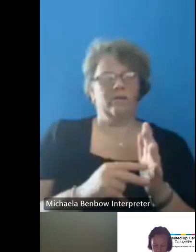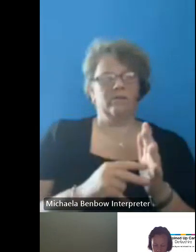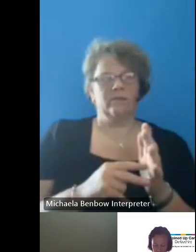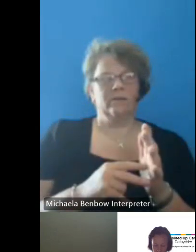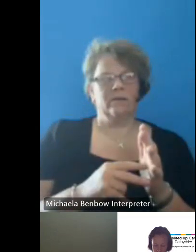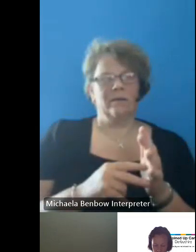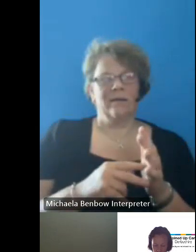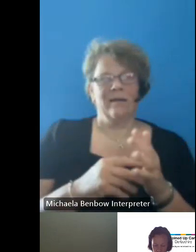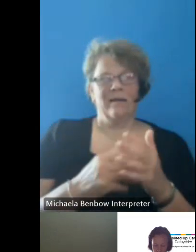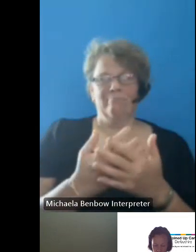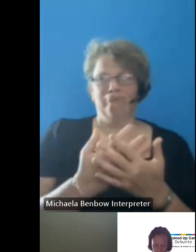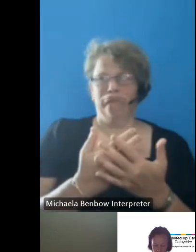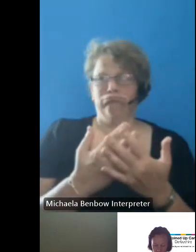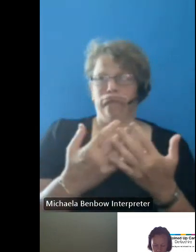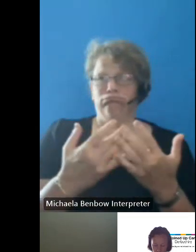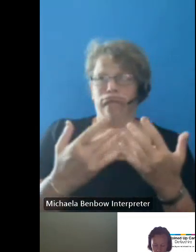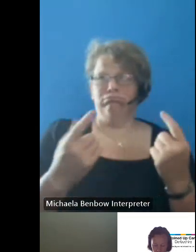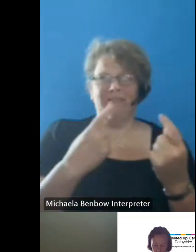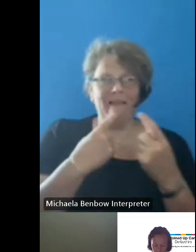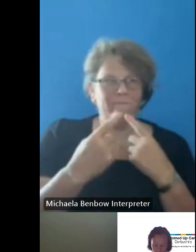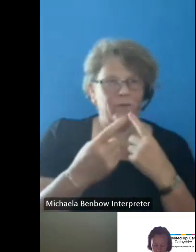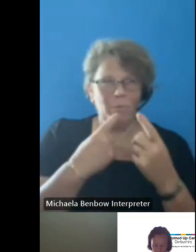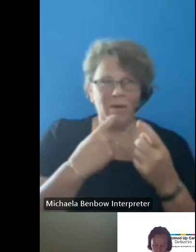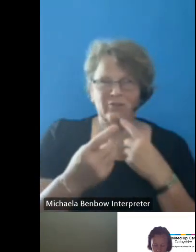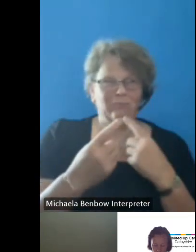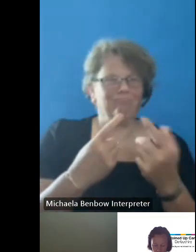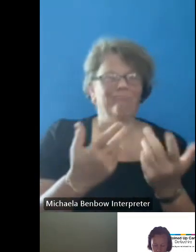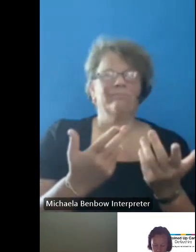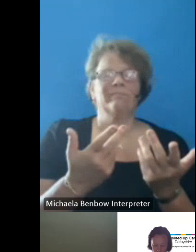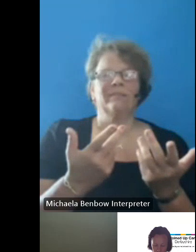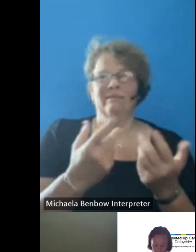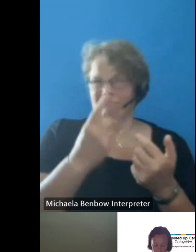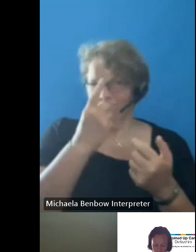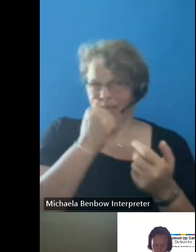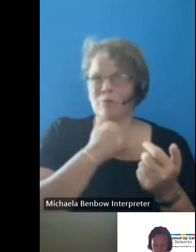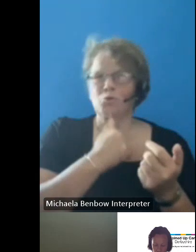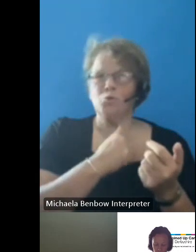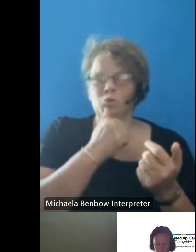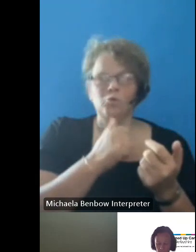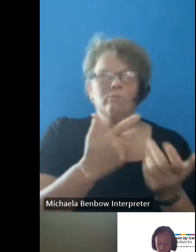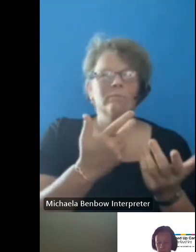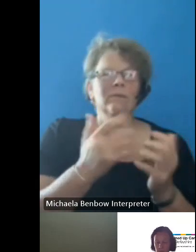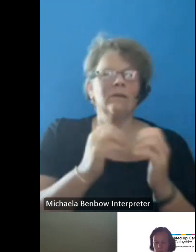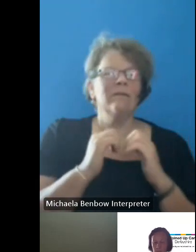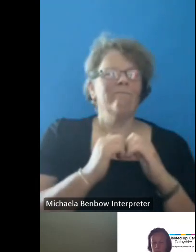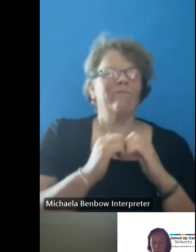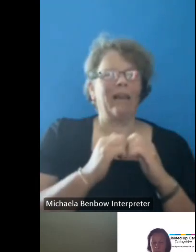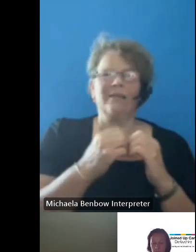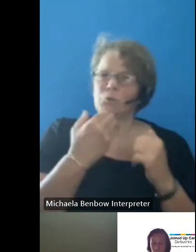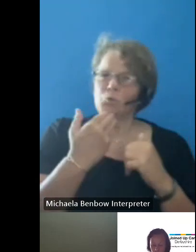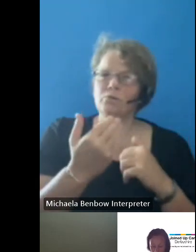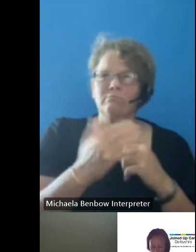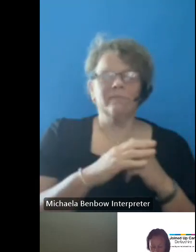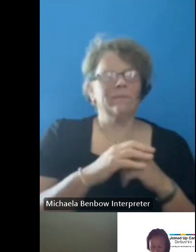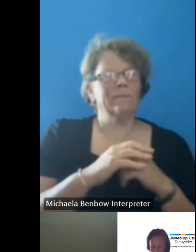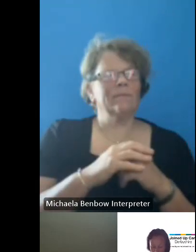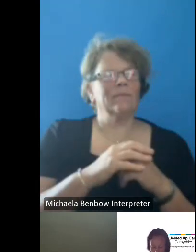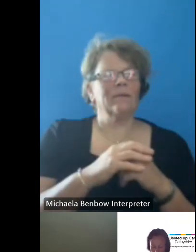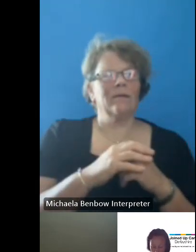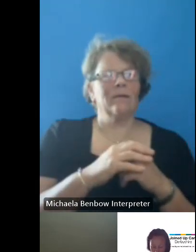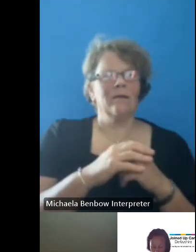more information at its disposal than any other. And I guess it's valid to say that we are not